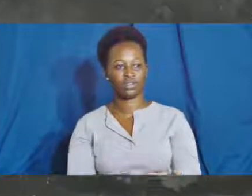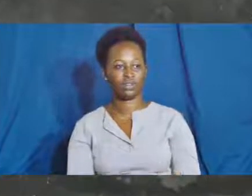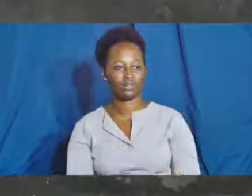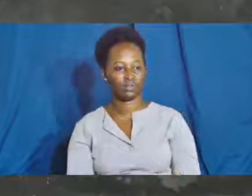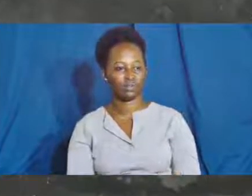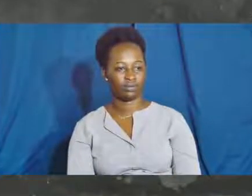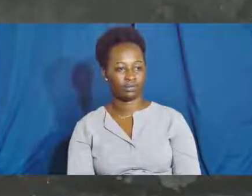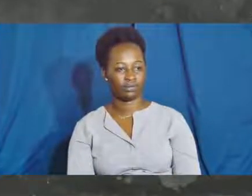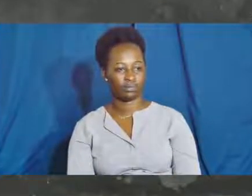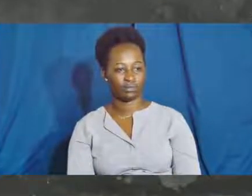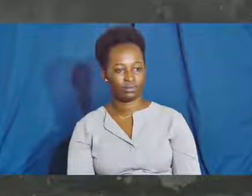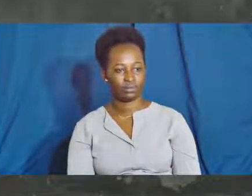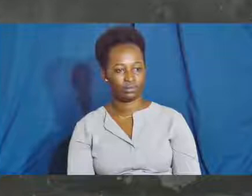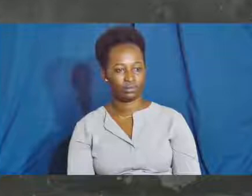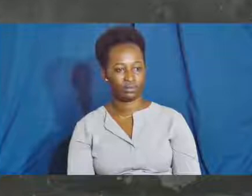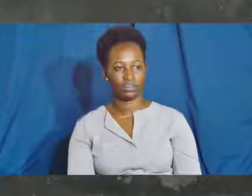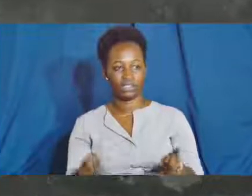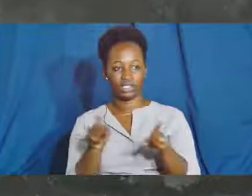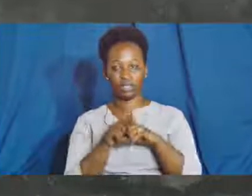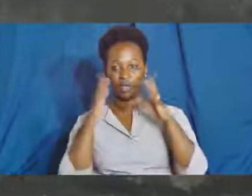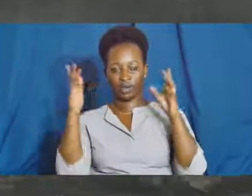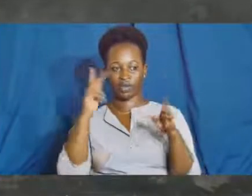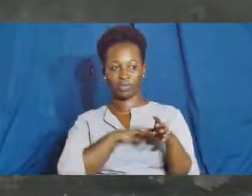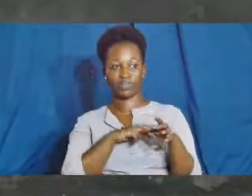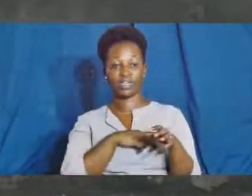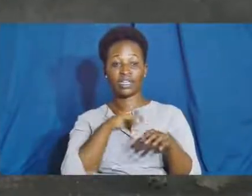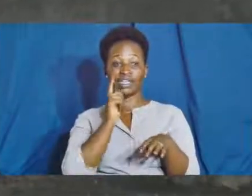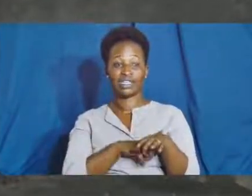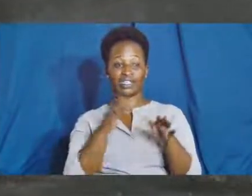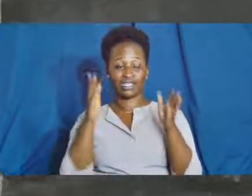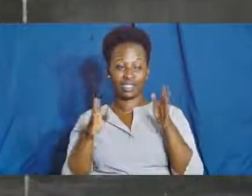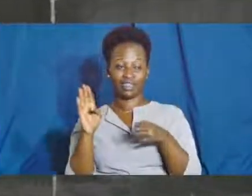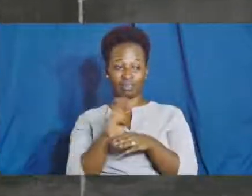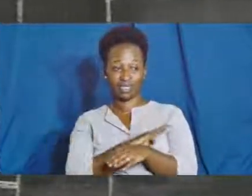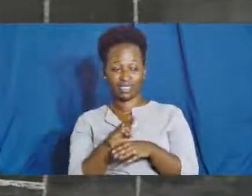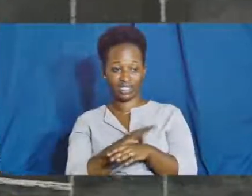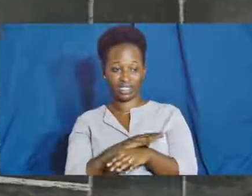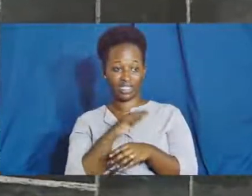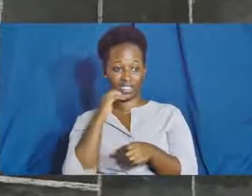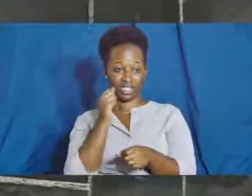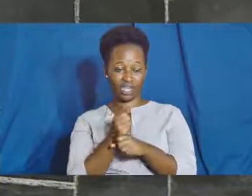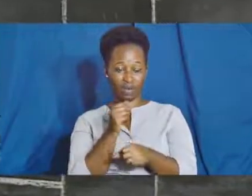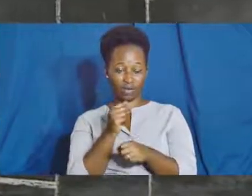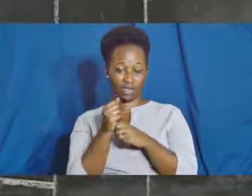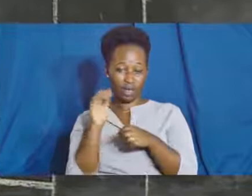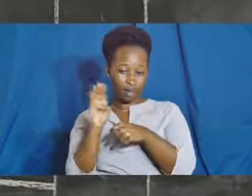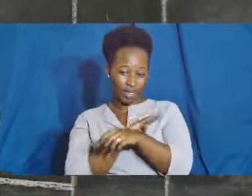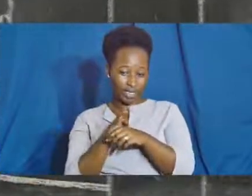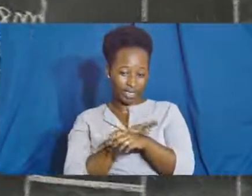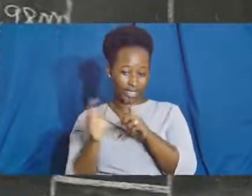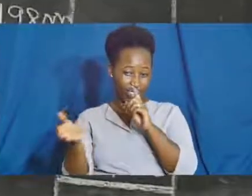62,000 as our gross profit. So during this period, a business made a gross profit of